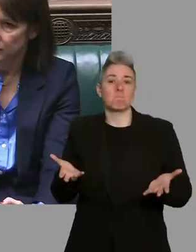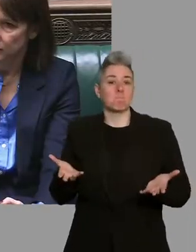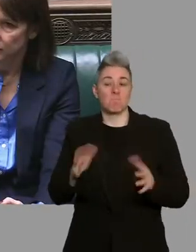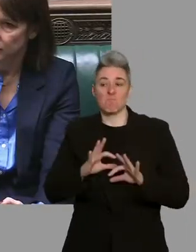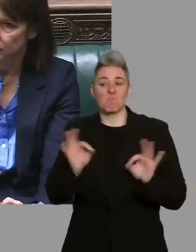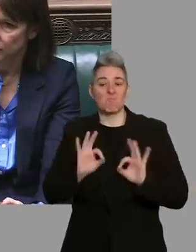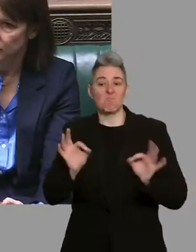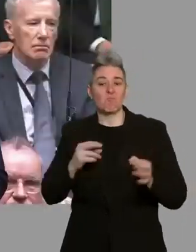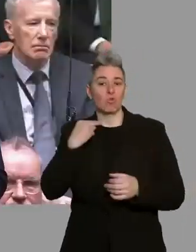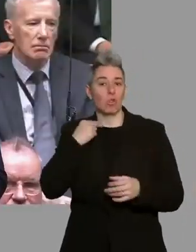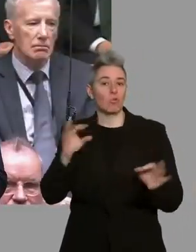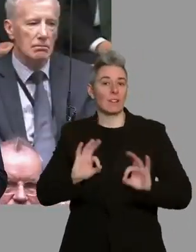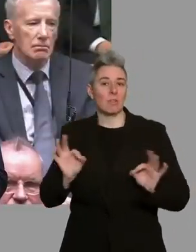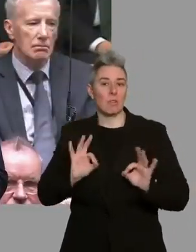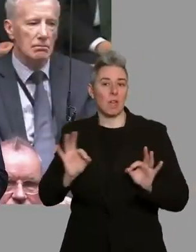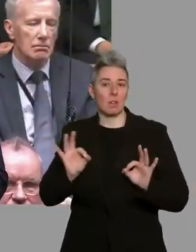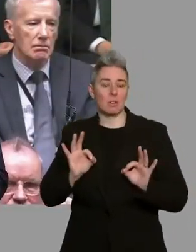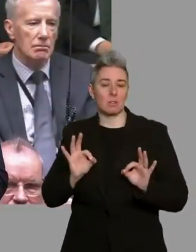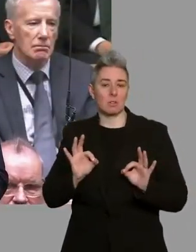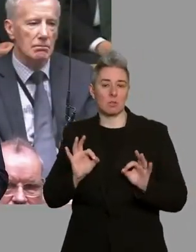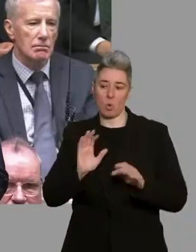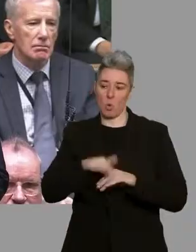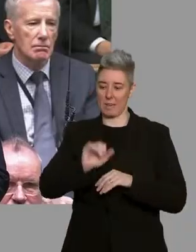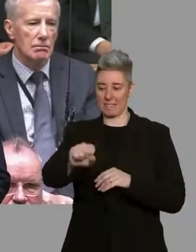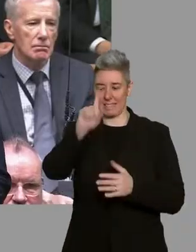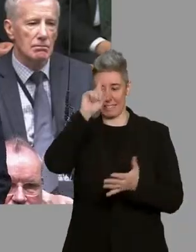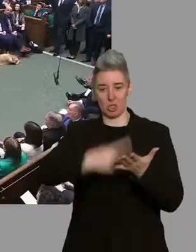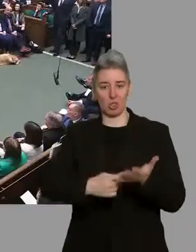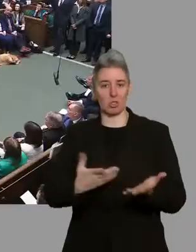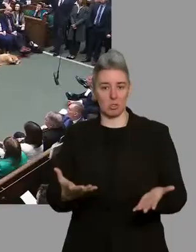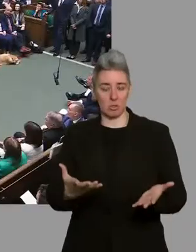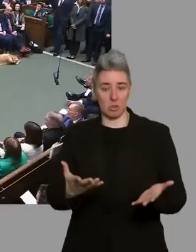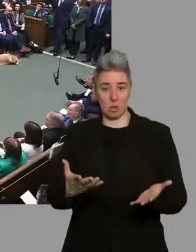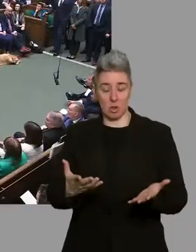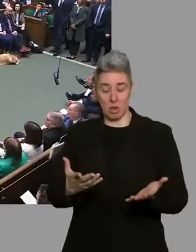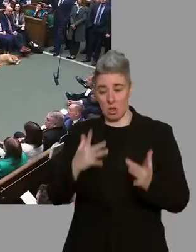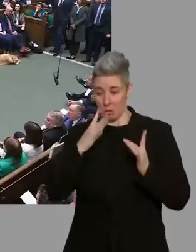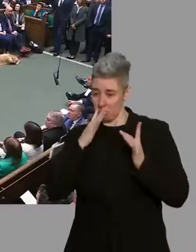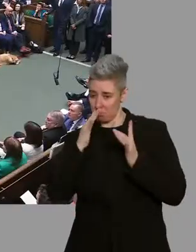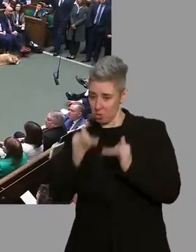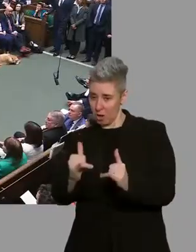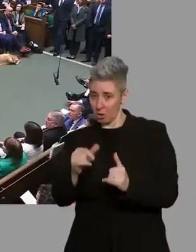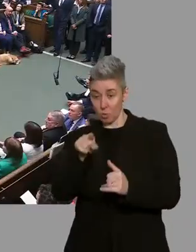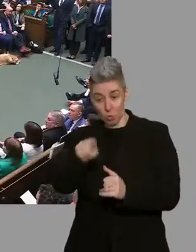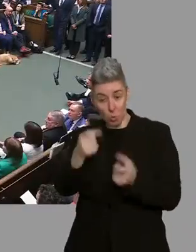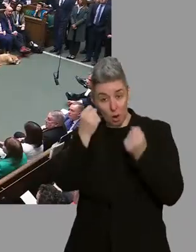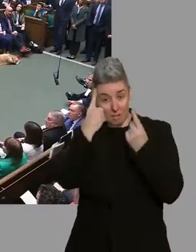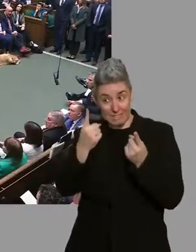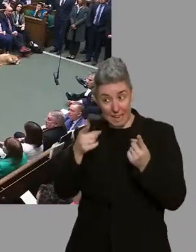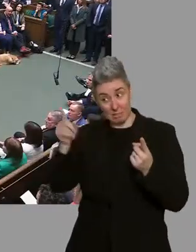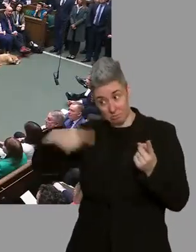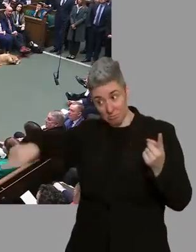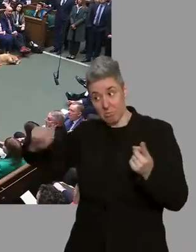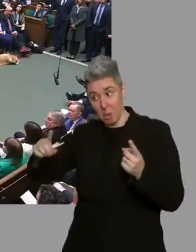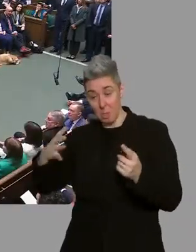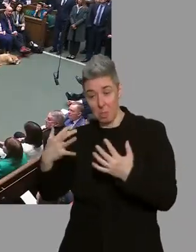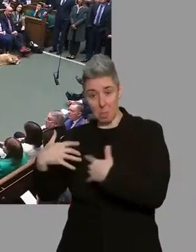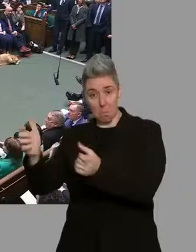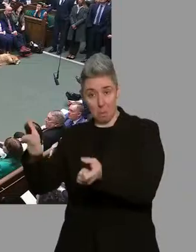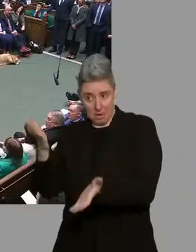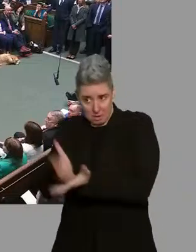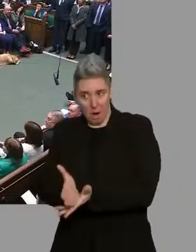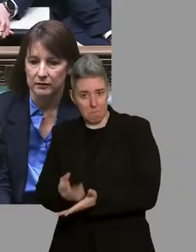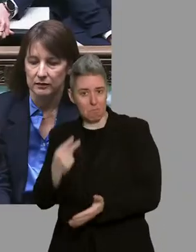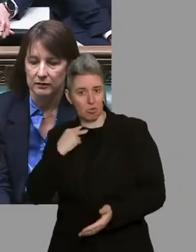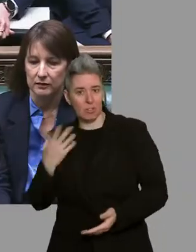office. Does he understand that the public do? Prime Minister. I thank him for his